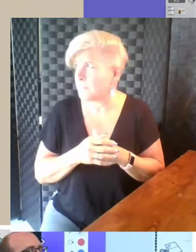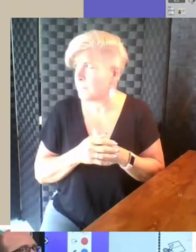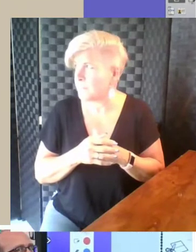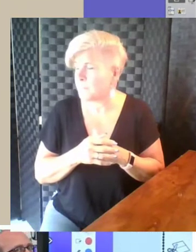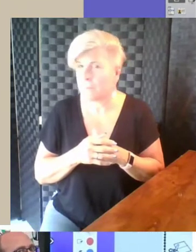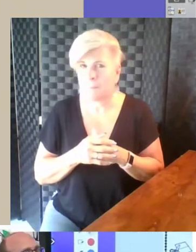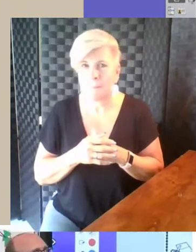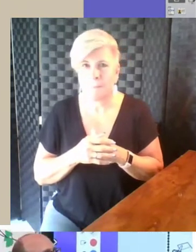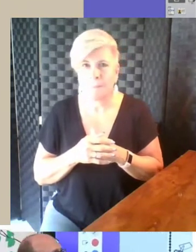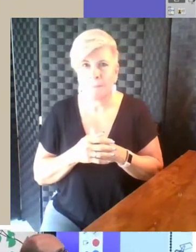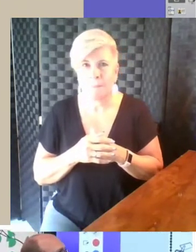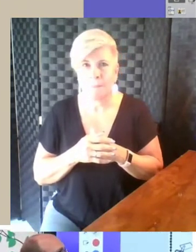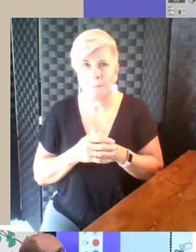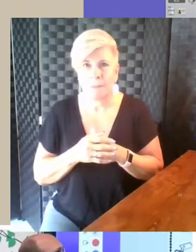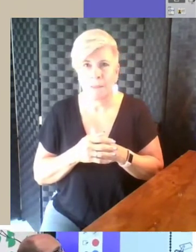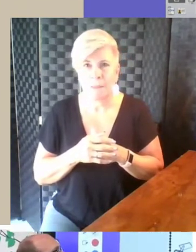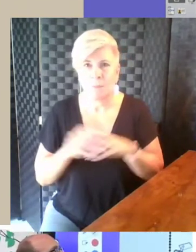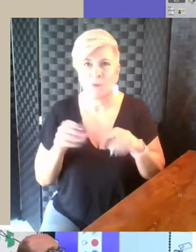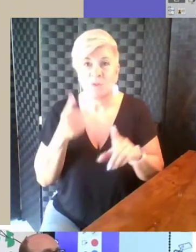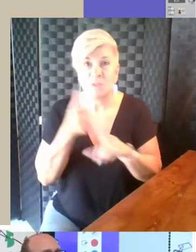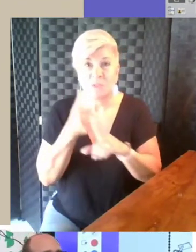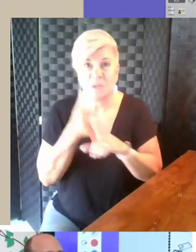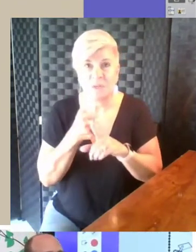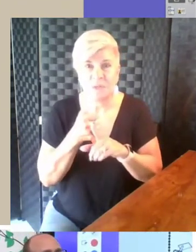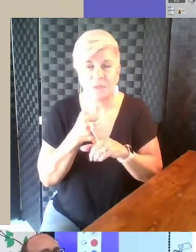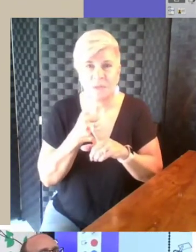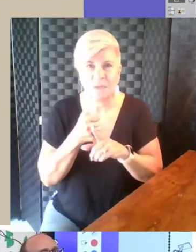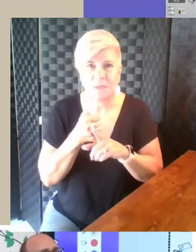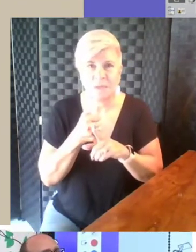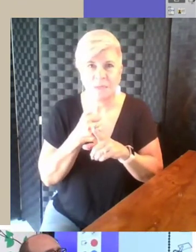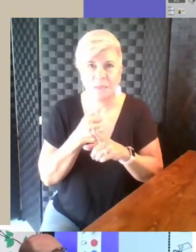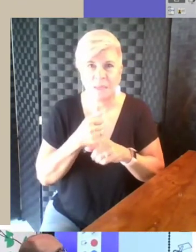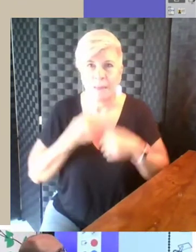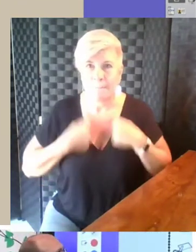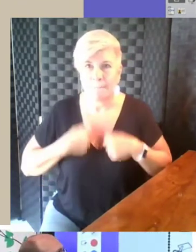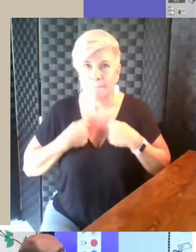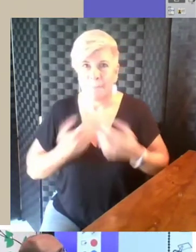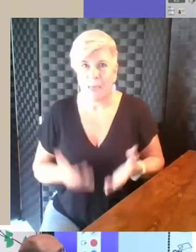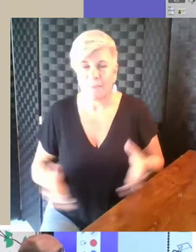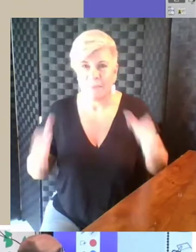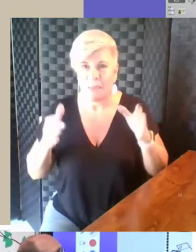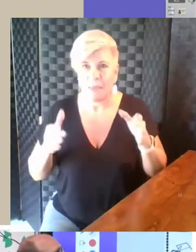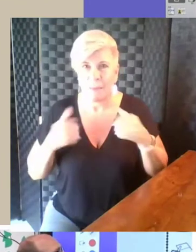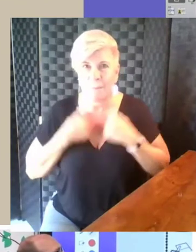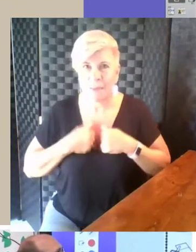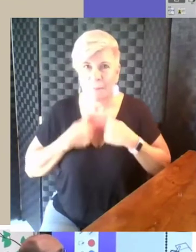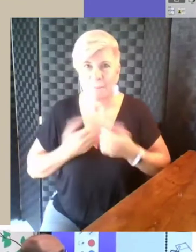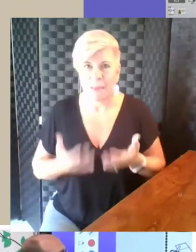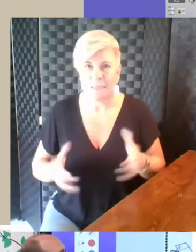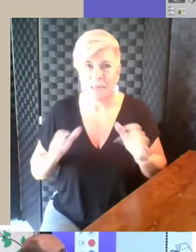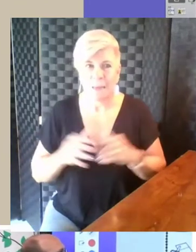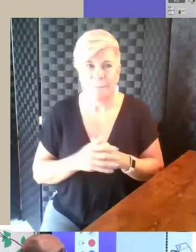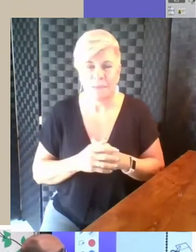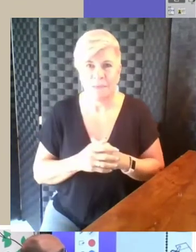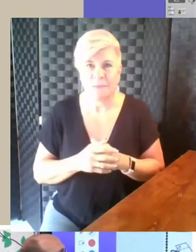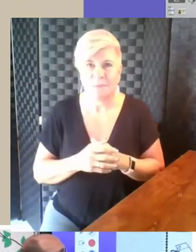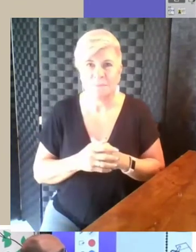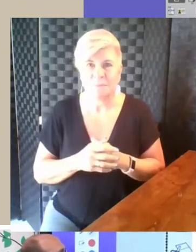I'll give you some time to do this one on your own. Tub. What are the consonants in tub?